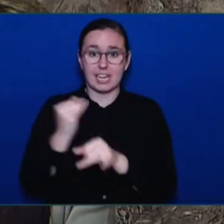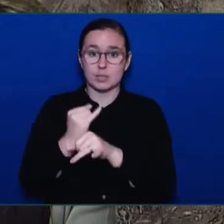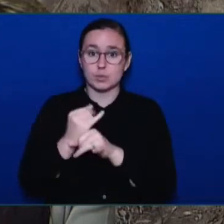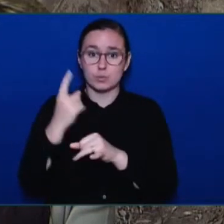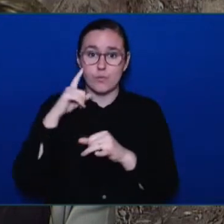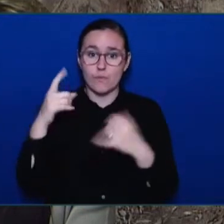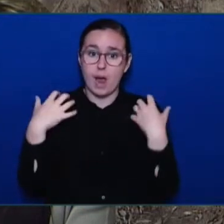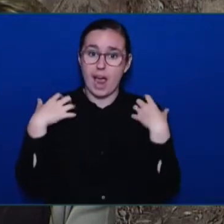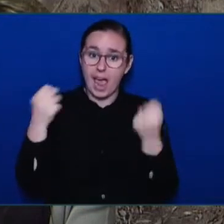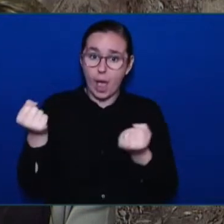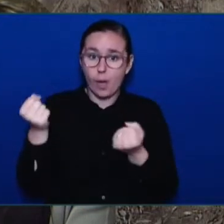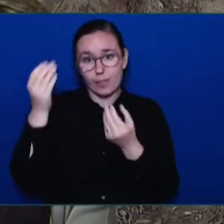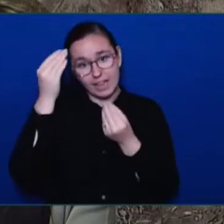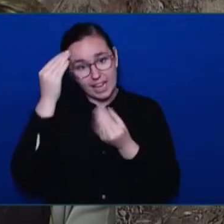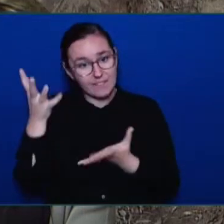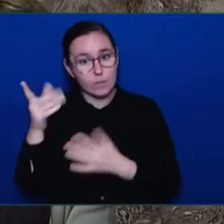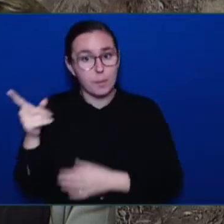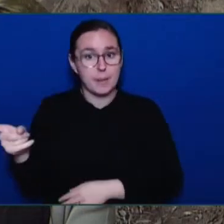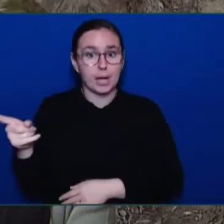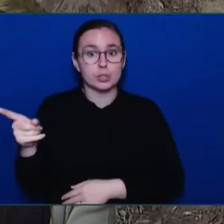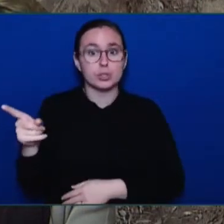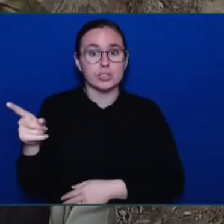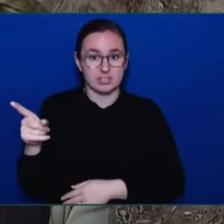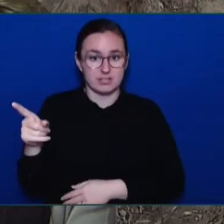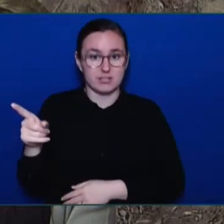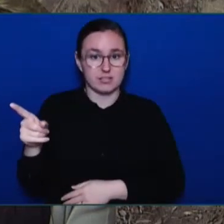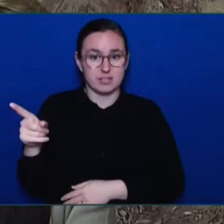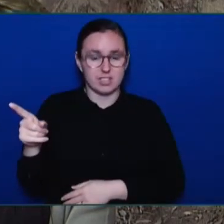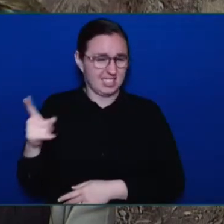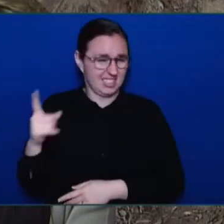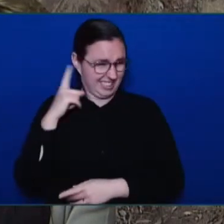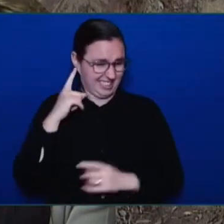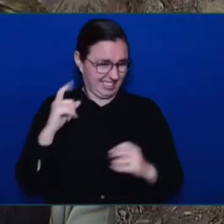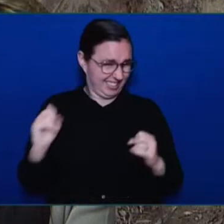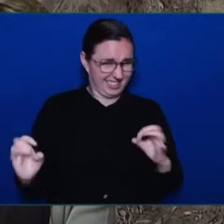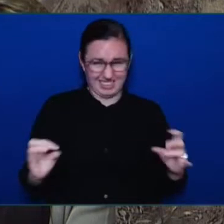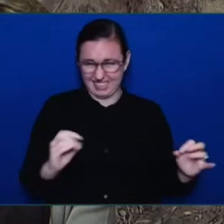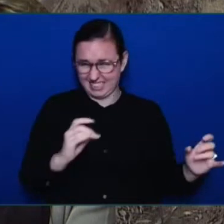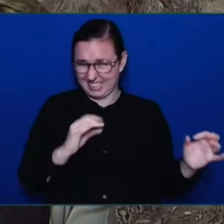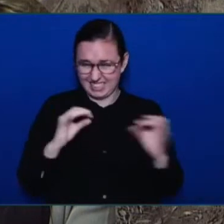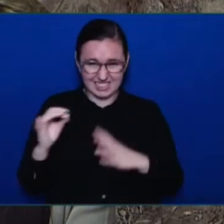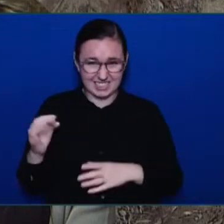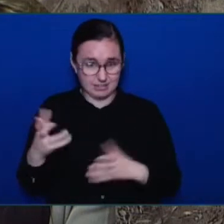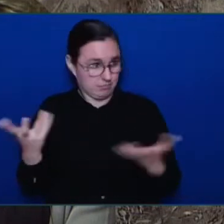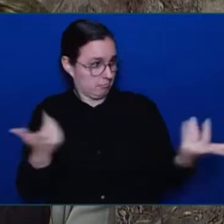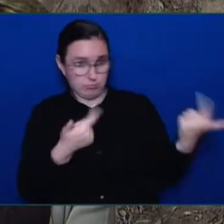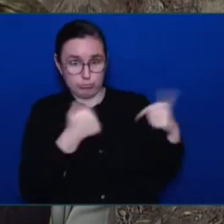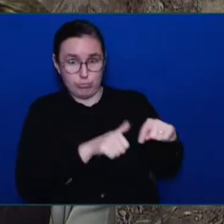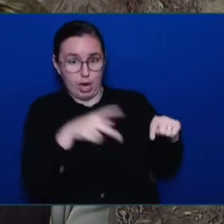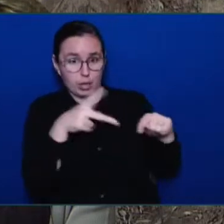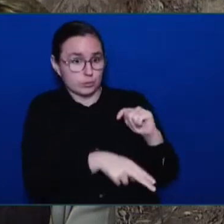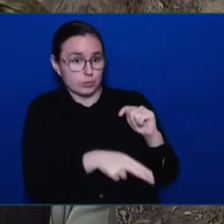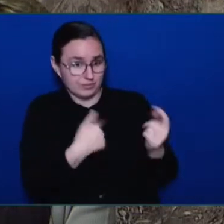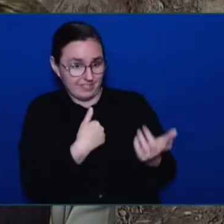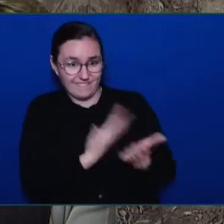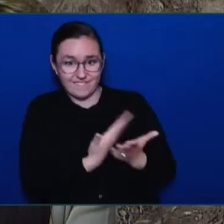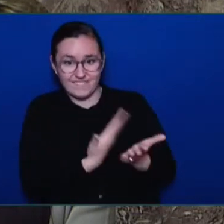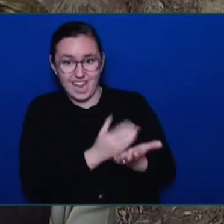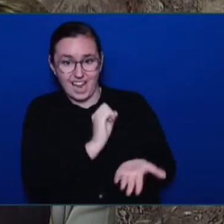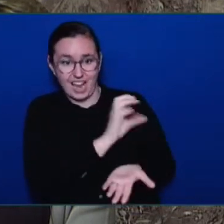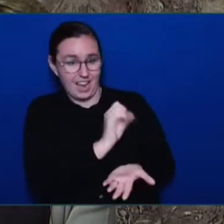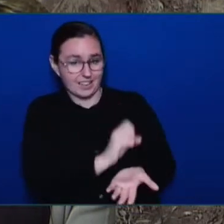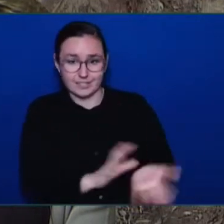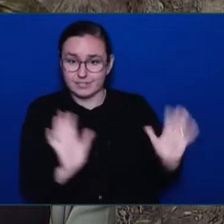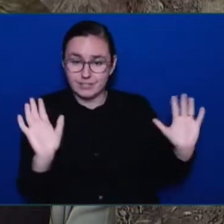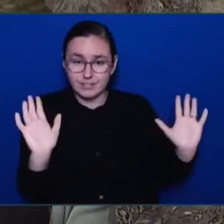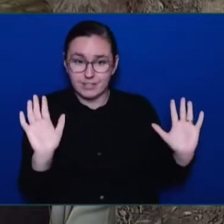can try and shout down the facts, Honourable Speaker. Honourable Speaker, they can shut down the facts. They keep